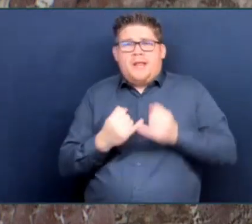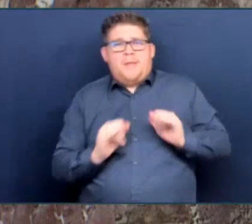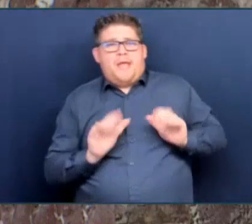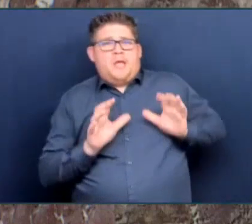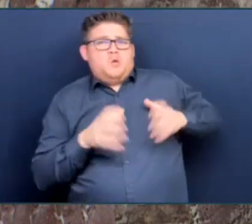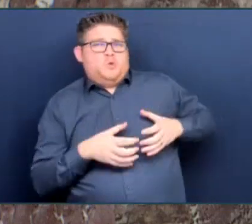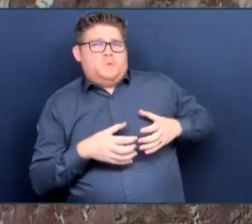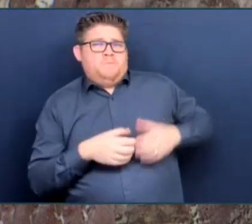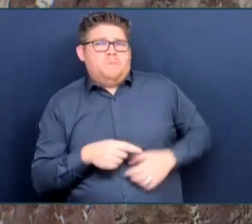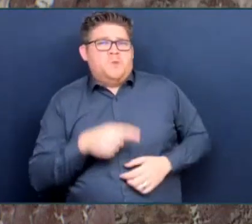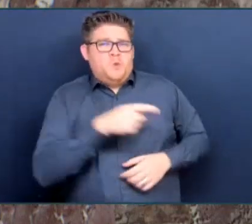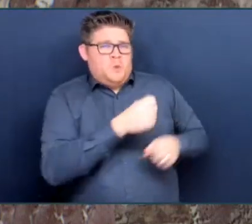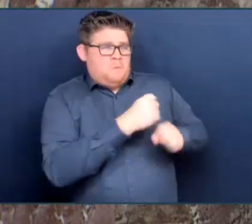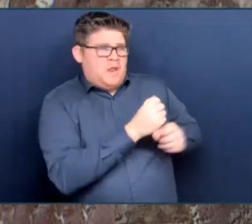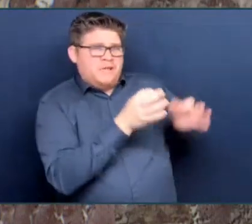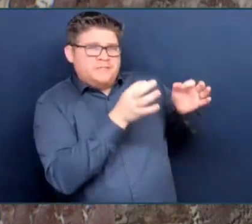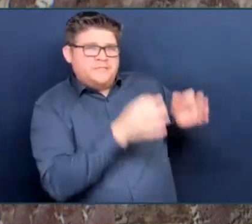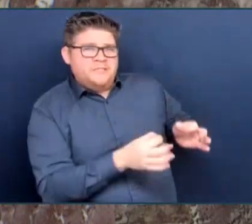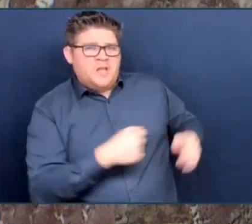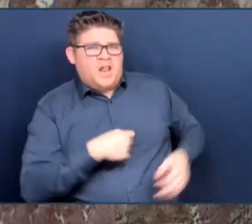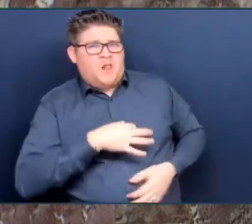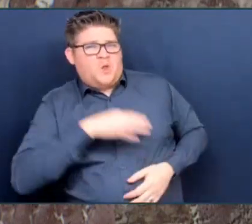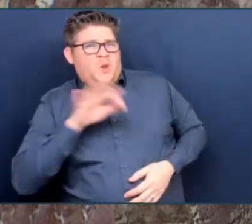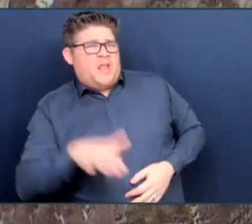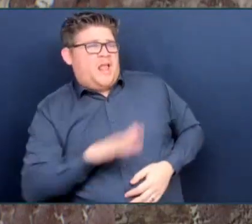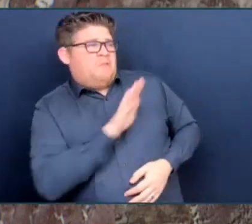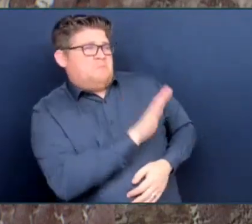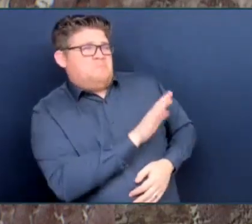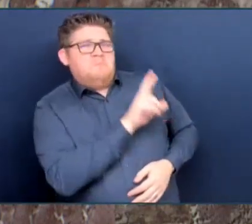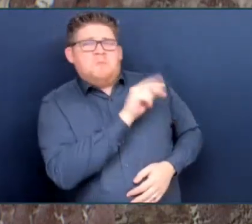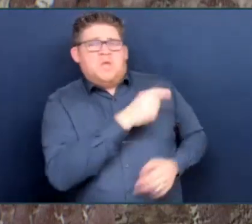is nothing just to protect a special interest group, Honourable Speaker.